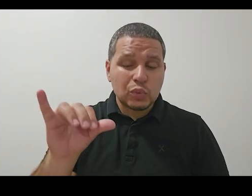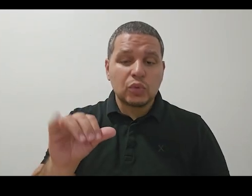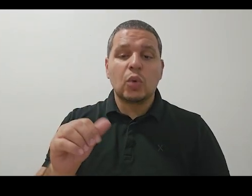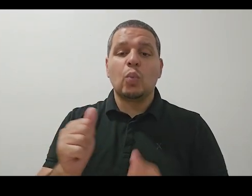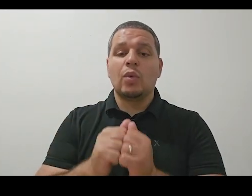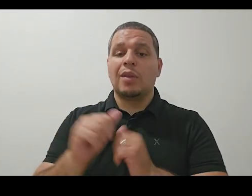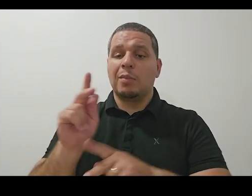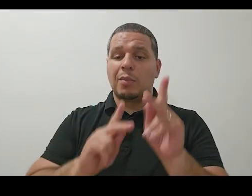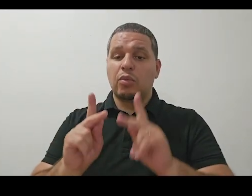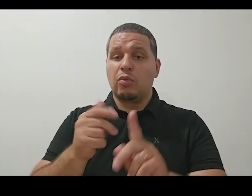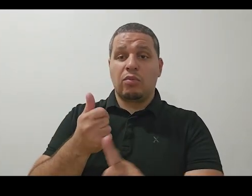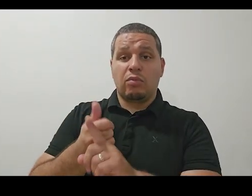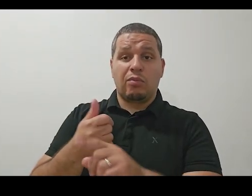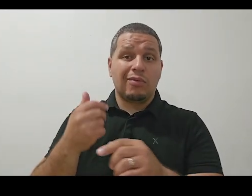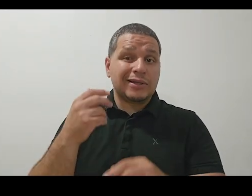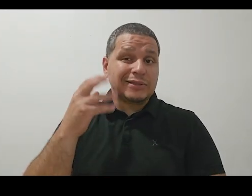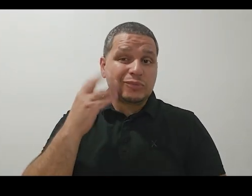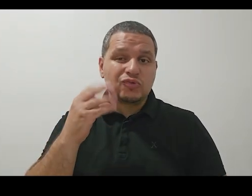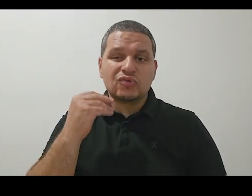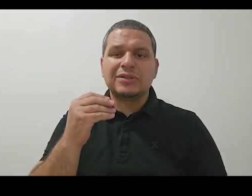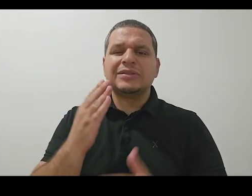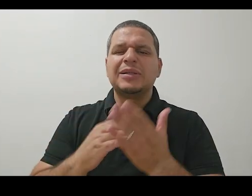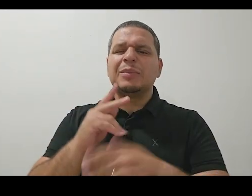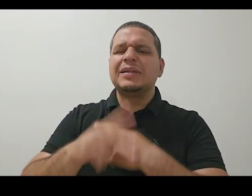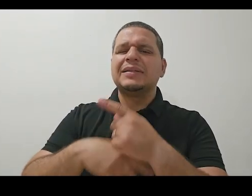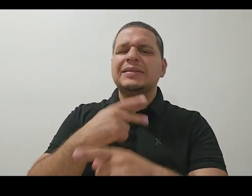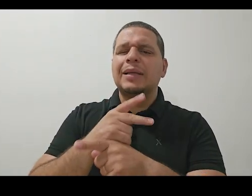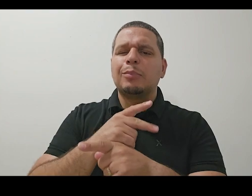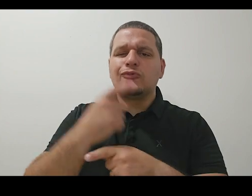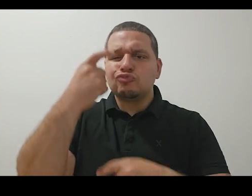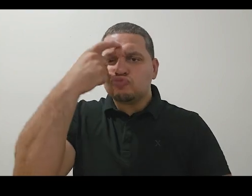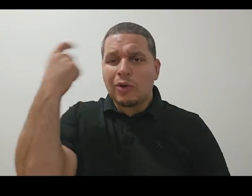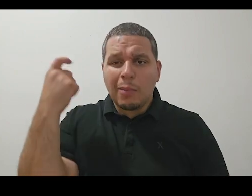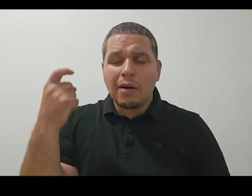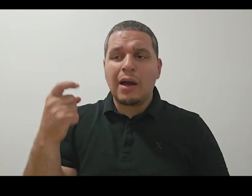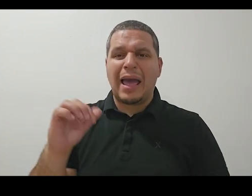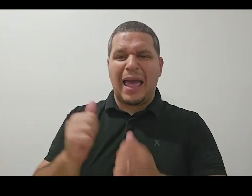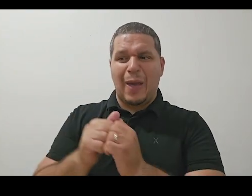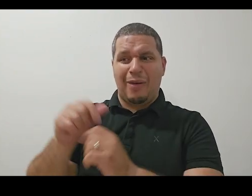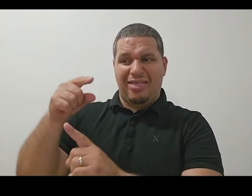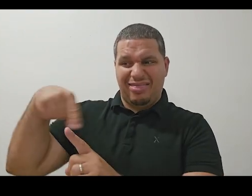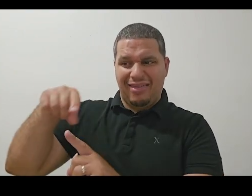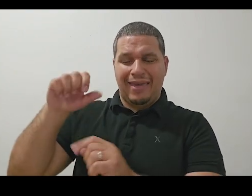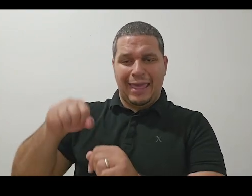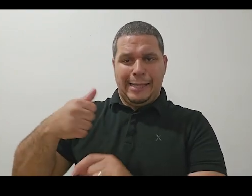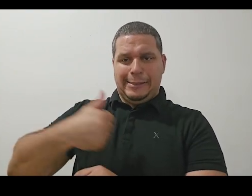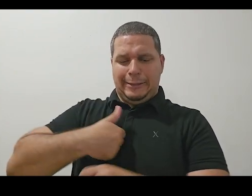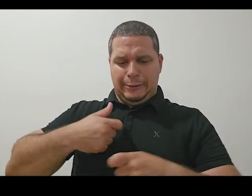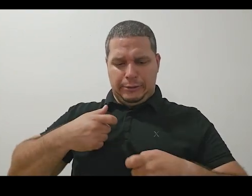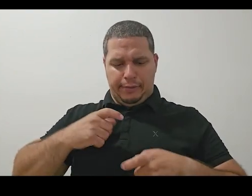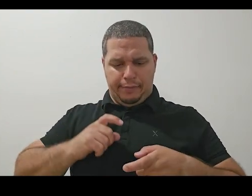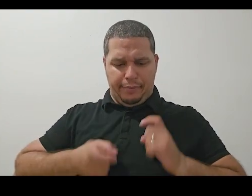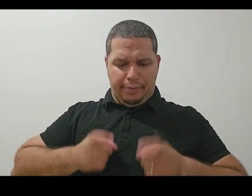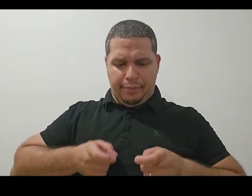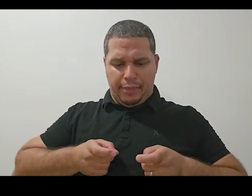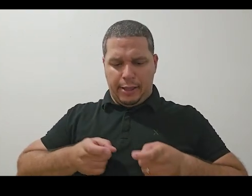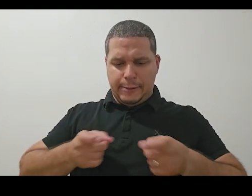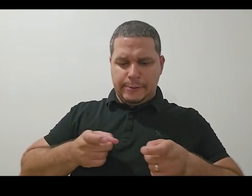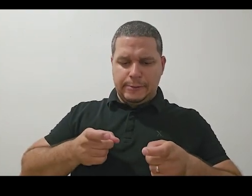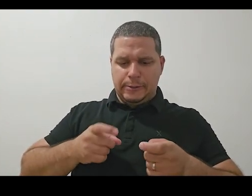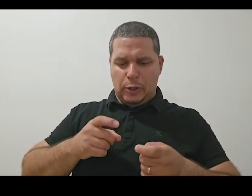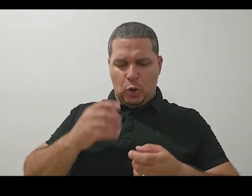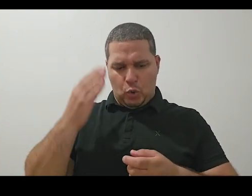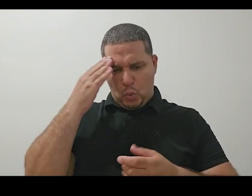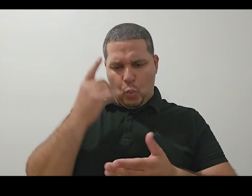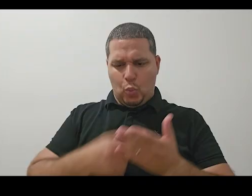individuals who have experienced some level of trauma and how they can regulate and notice what's going on inside of them